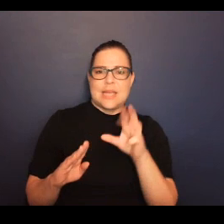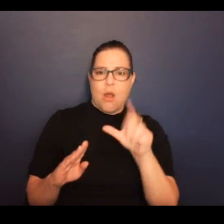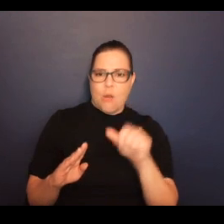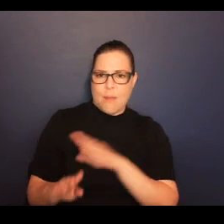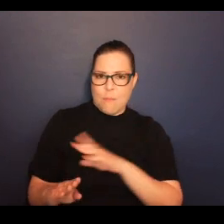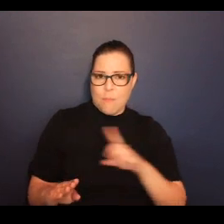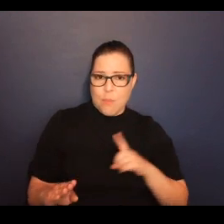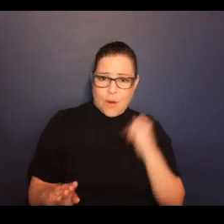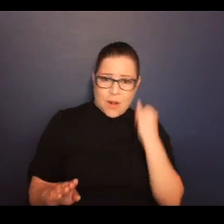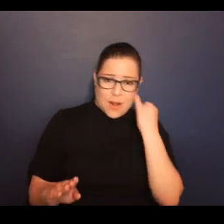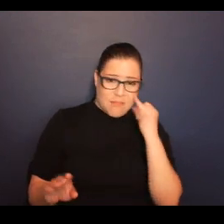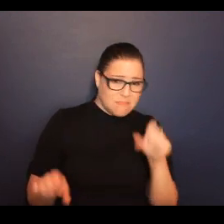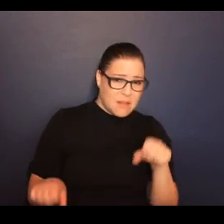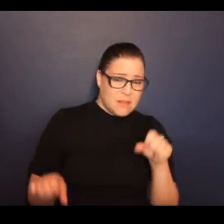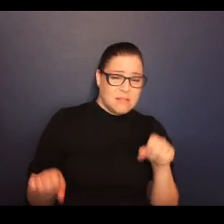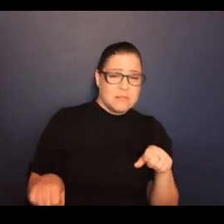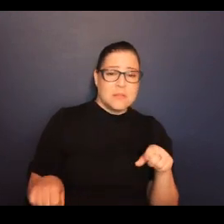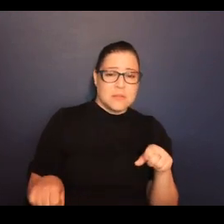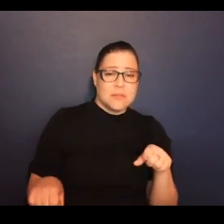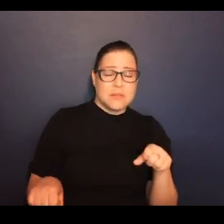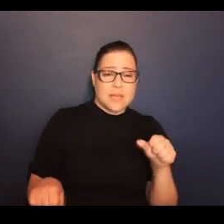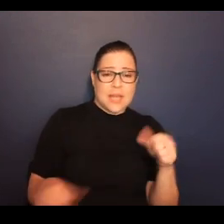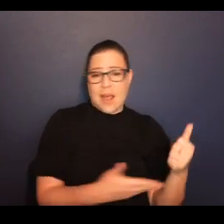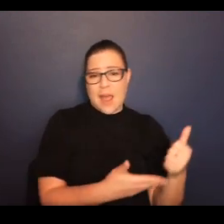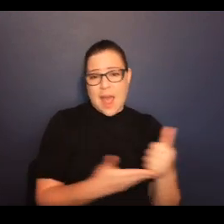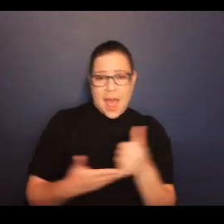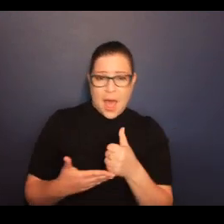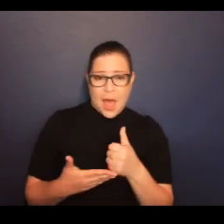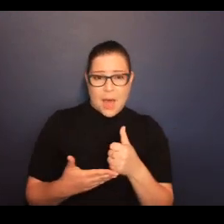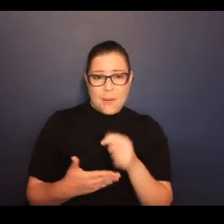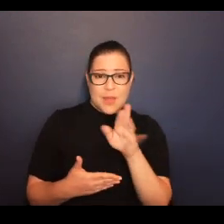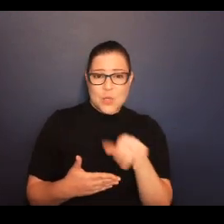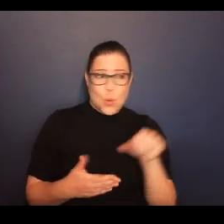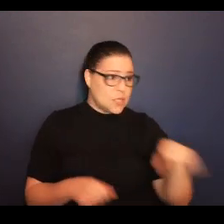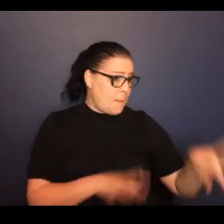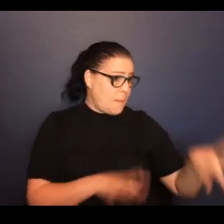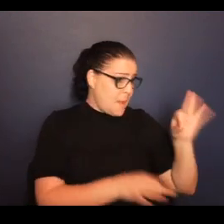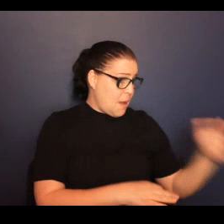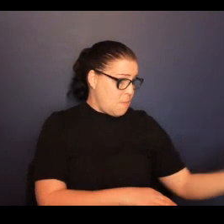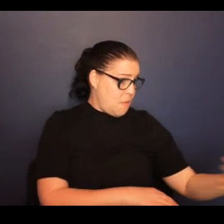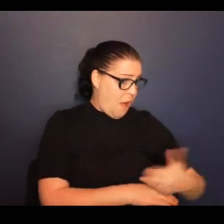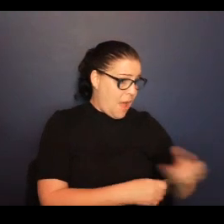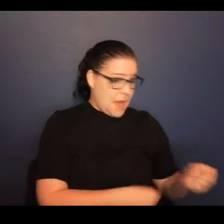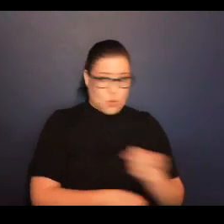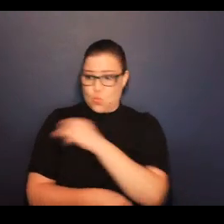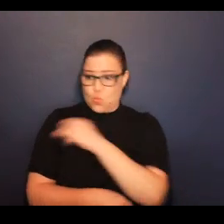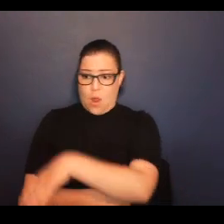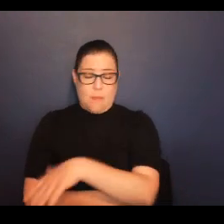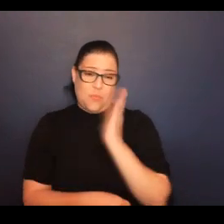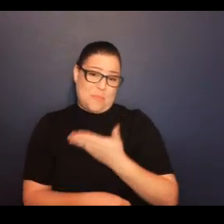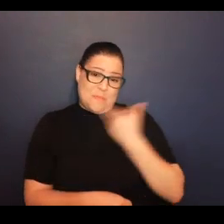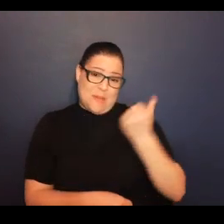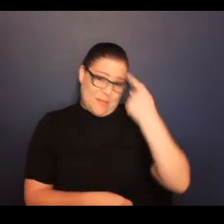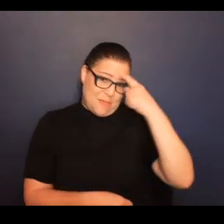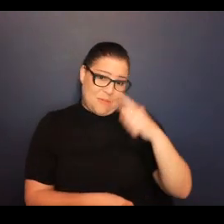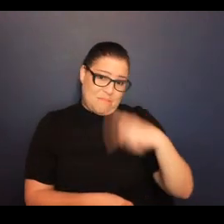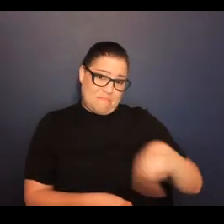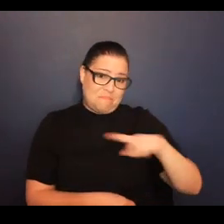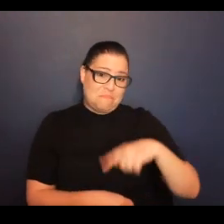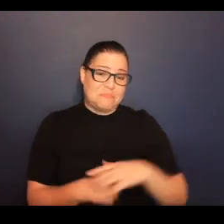if they could see fit. You know, they could get the toys and they could just drop them off if they want. That'd be even better.